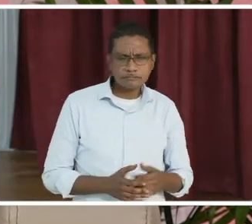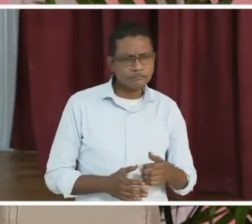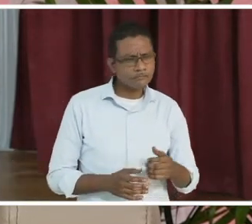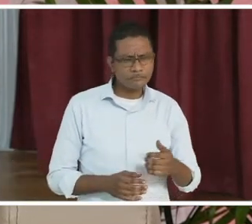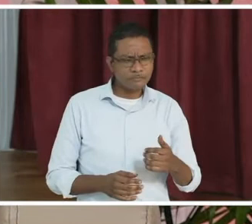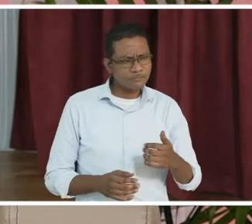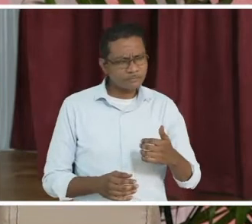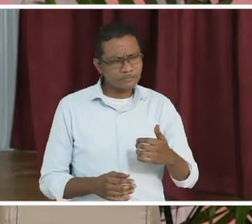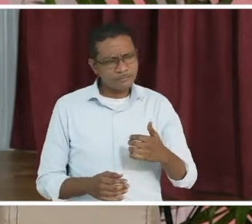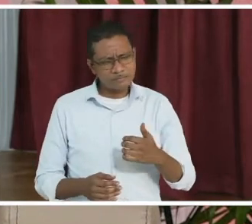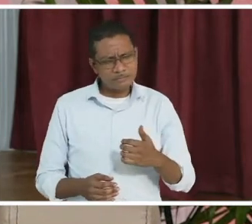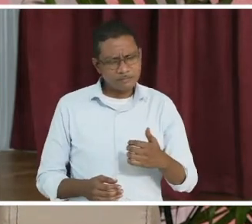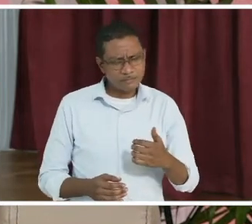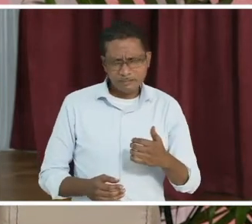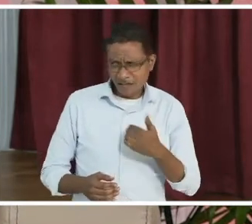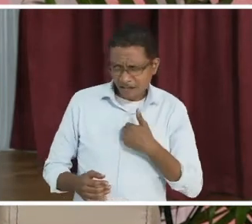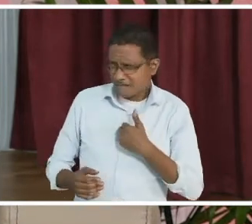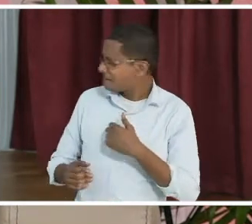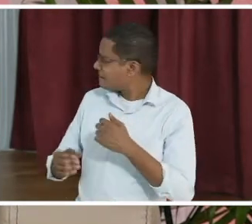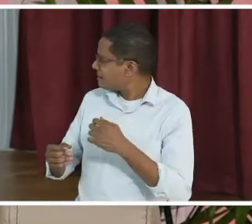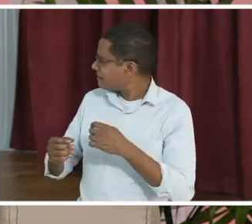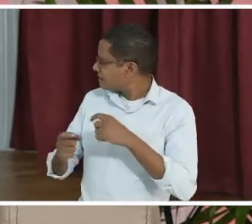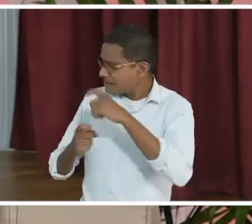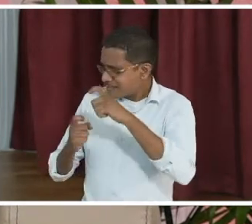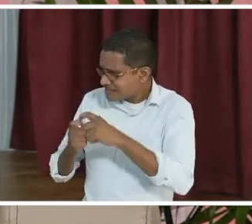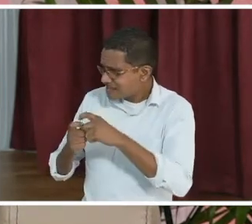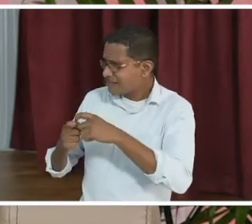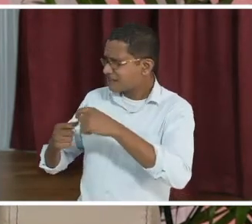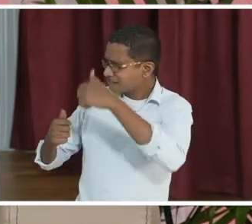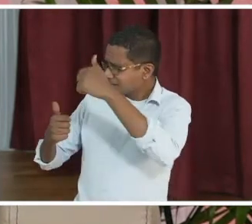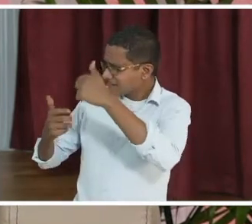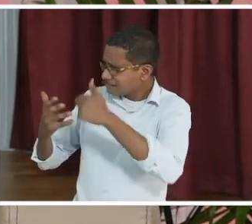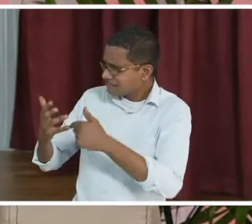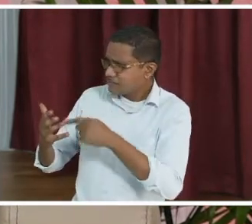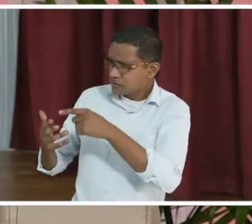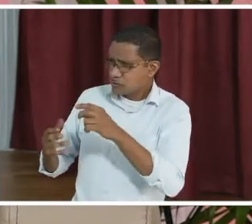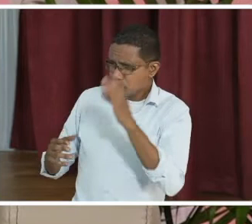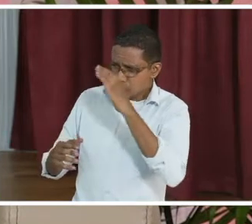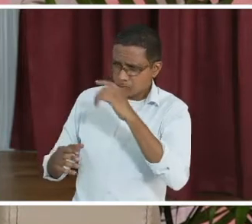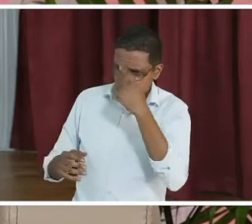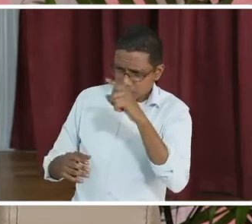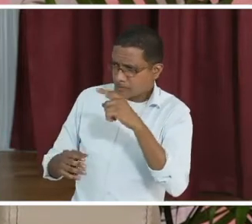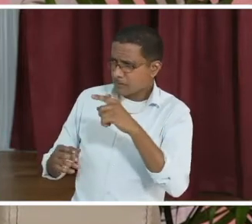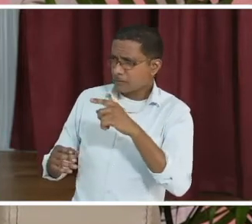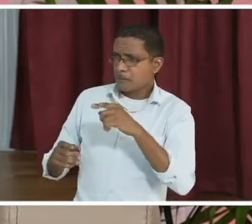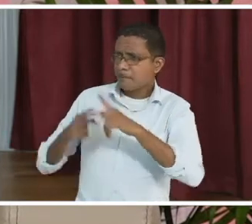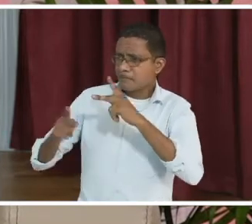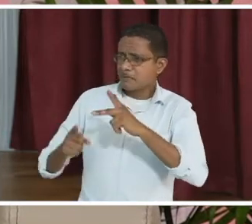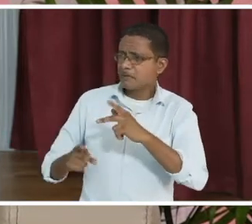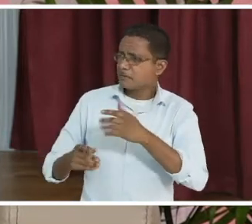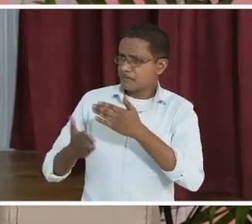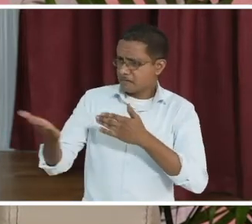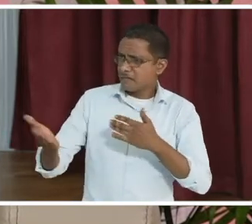that you look forward to? For example, self-employed persons versus freelancers versus persons who